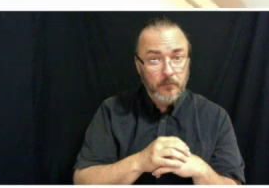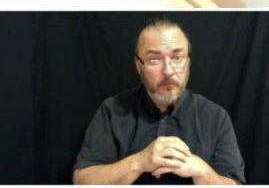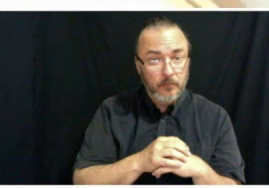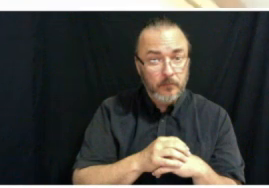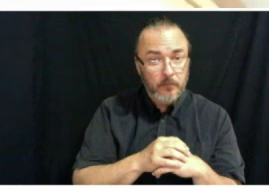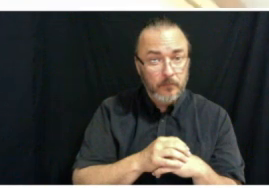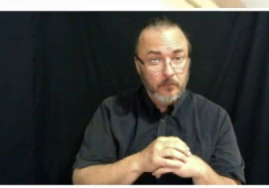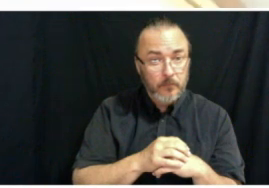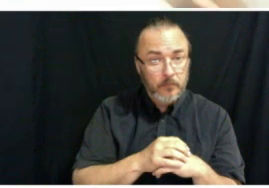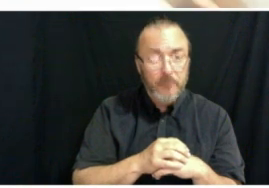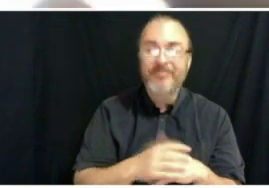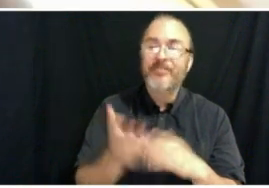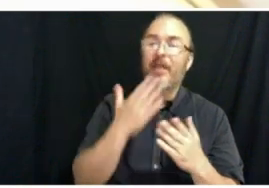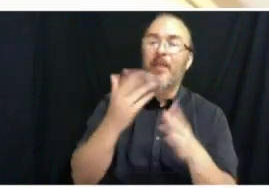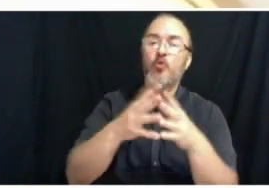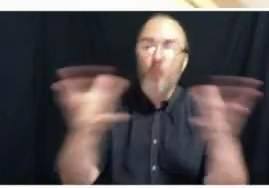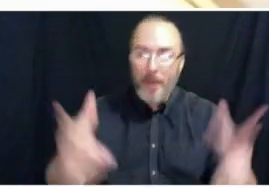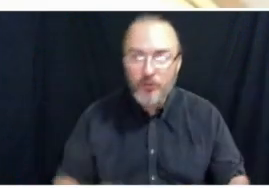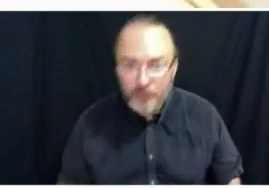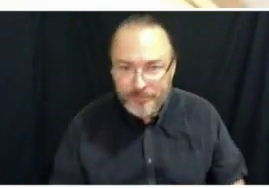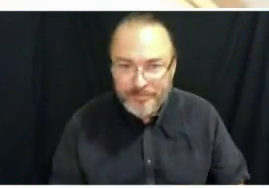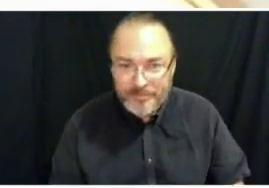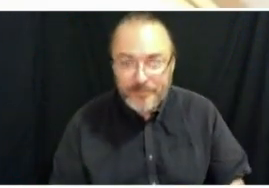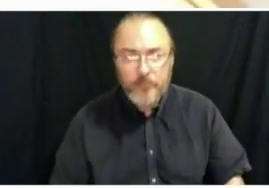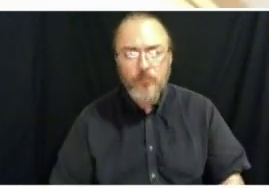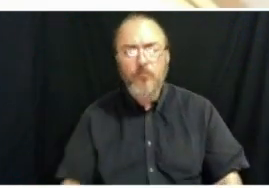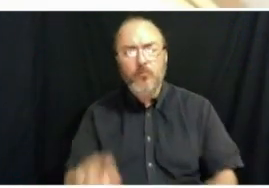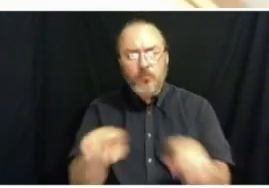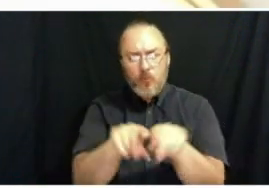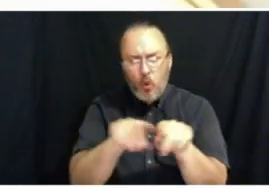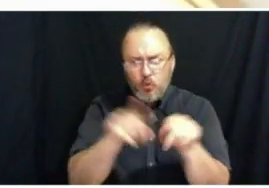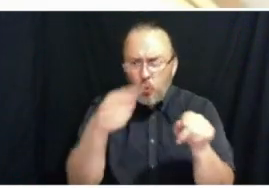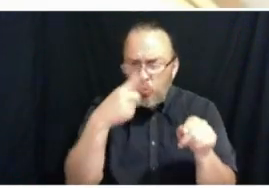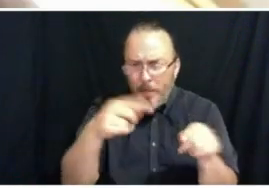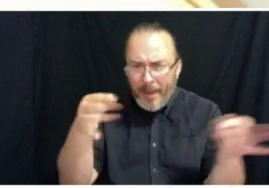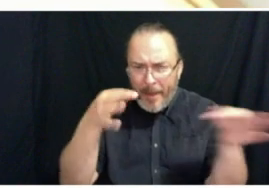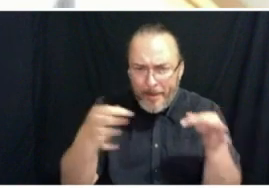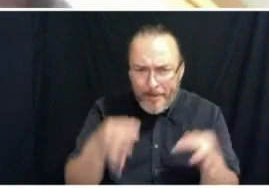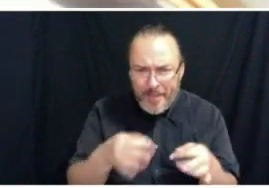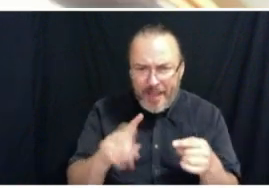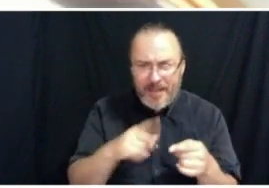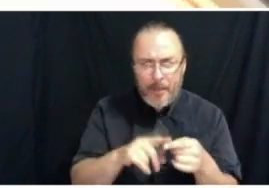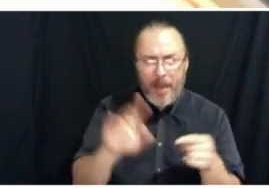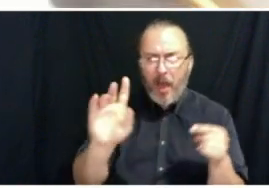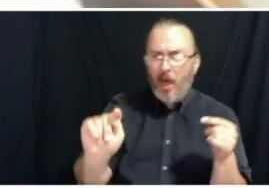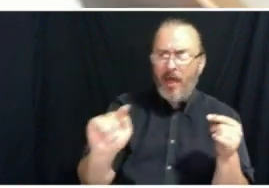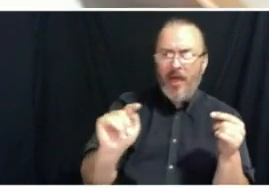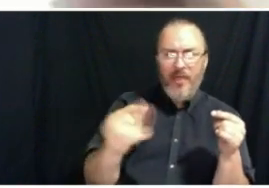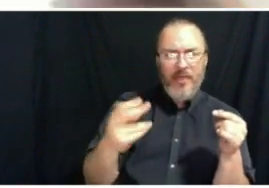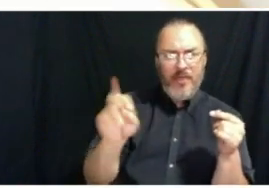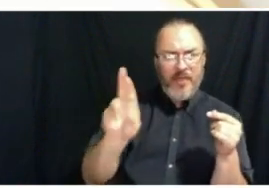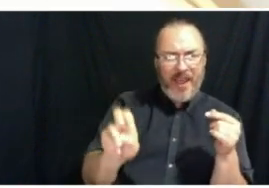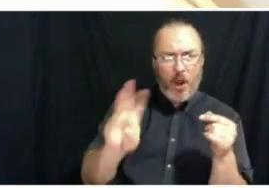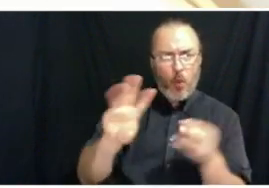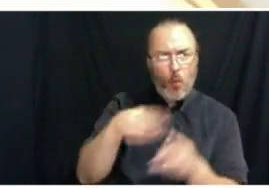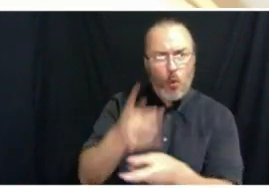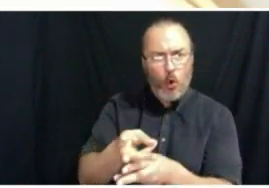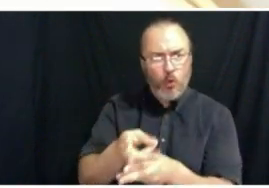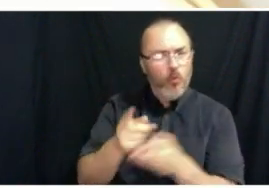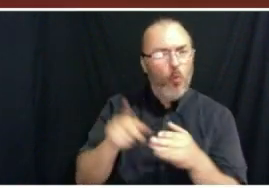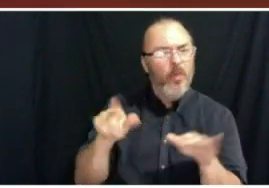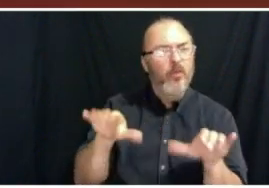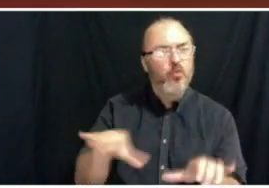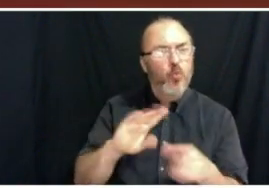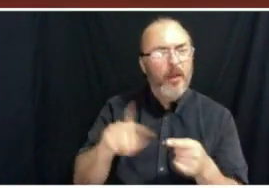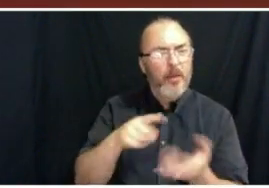Thanks so much, Ms. Sharma. Can you tell us a little bit more about what their world is doing specifically on this? Sure, and